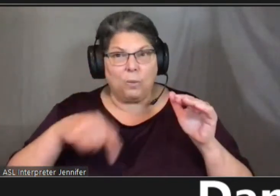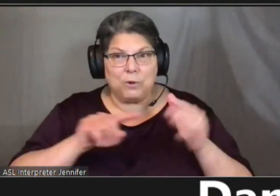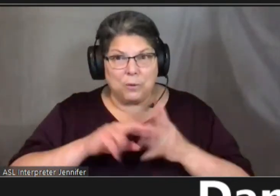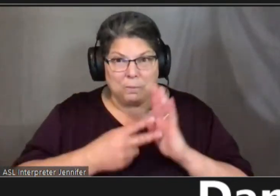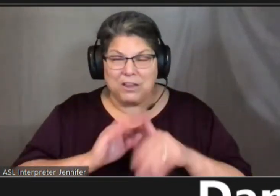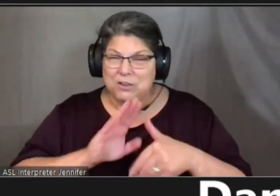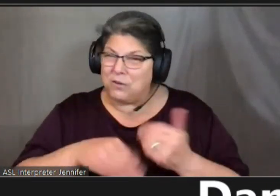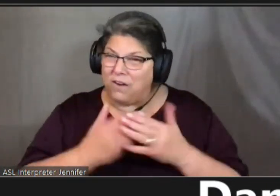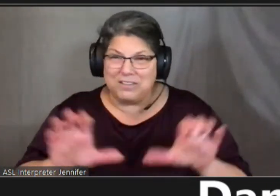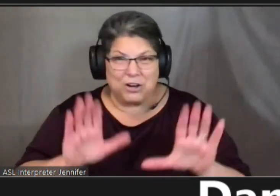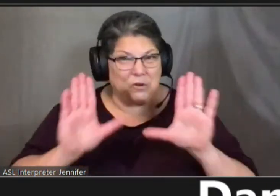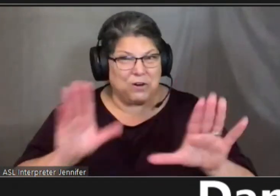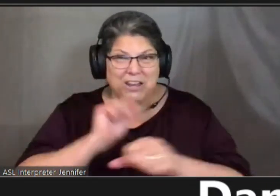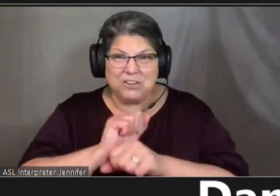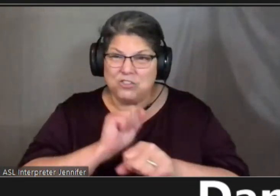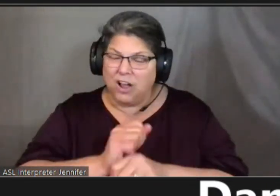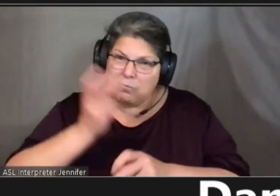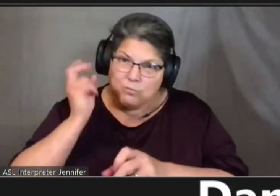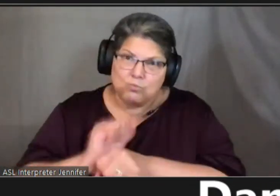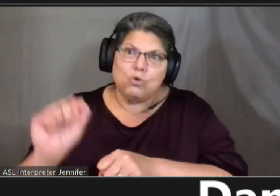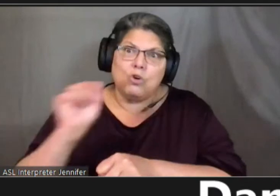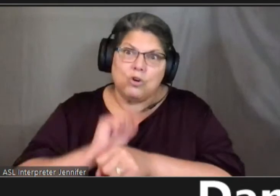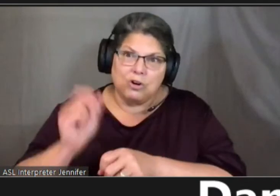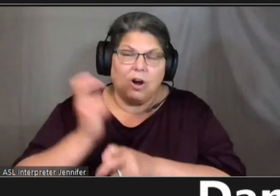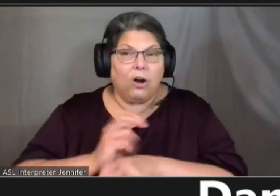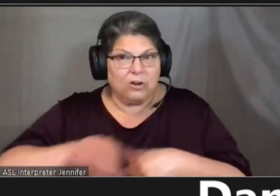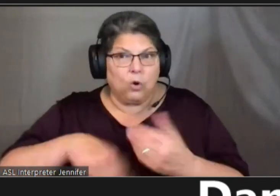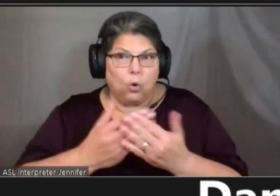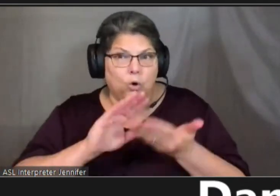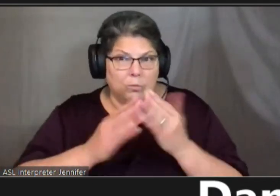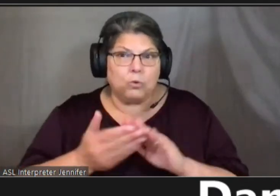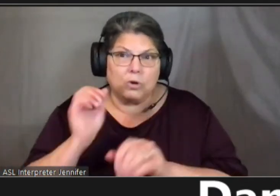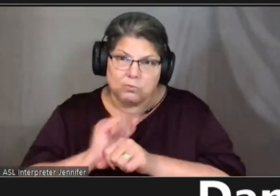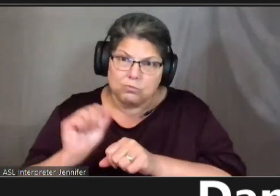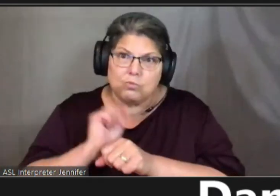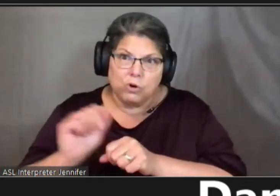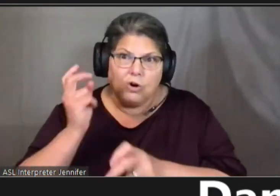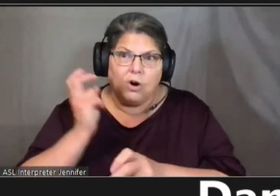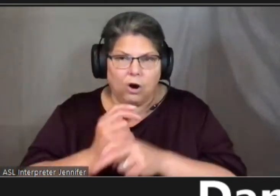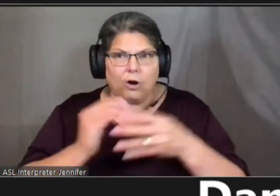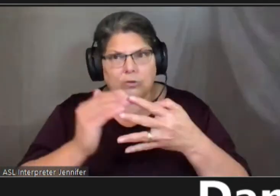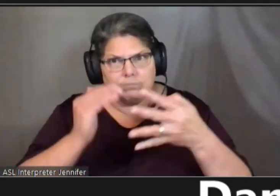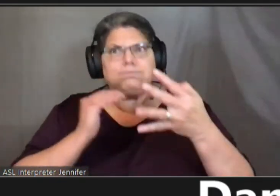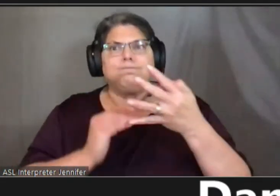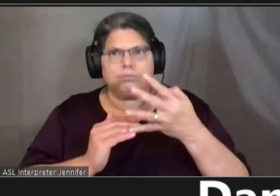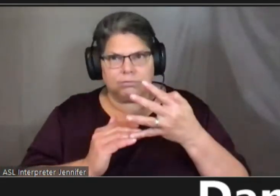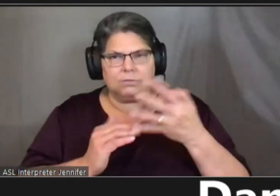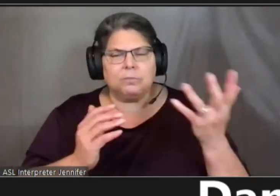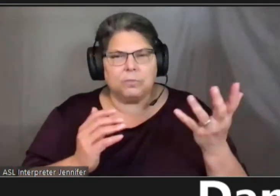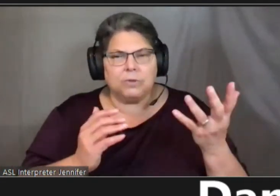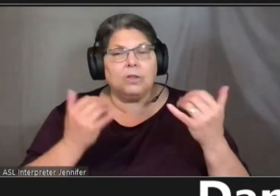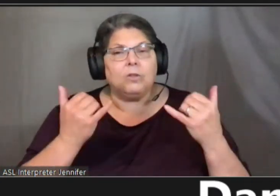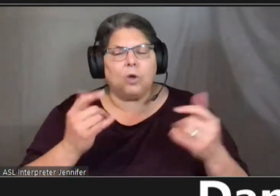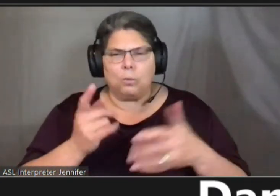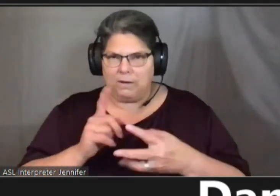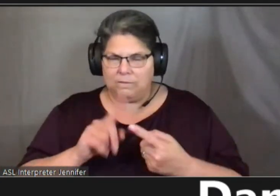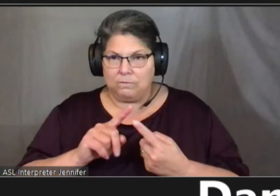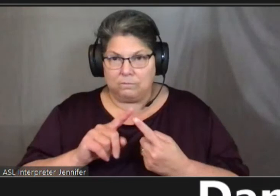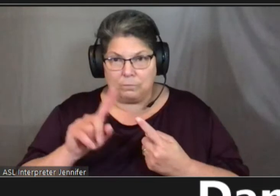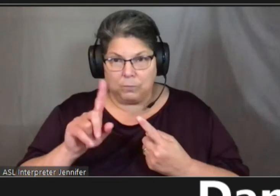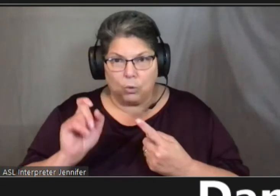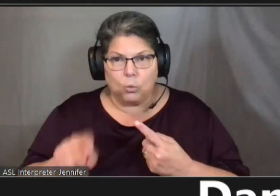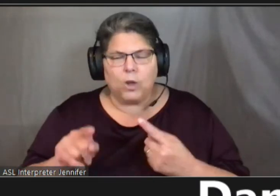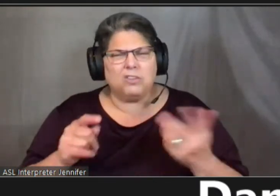great job and hard work, and our community's done a lot of hard work to get there. So my question, one of them, if you could a